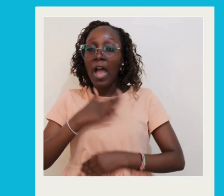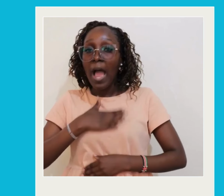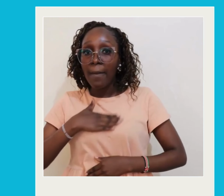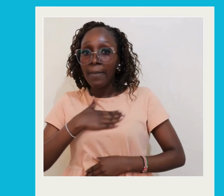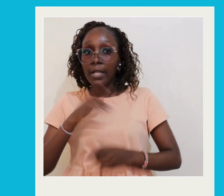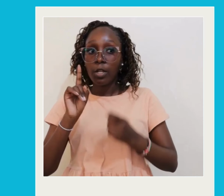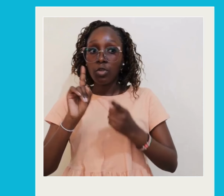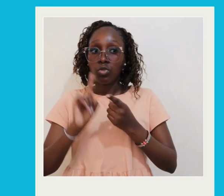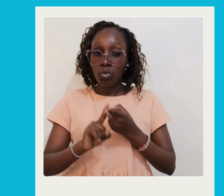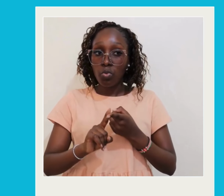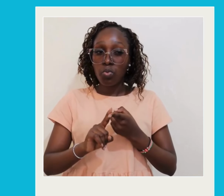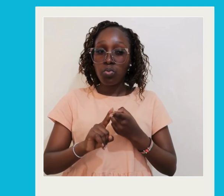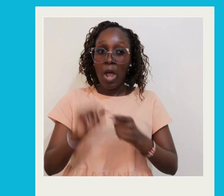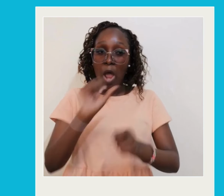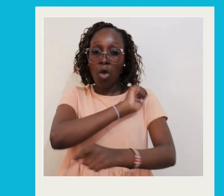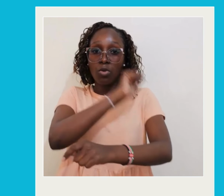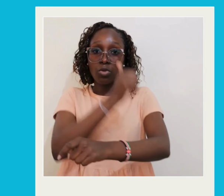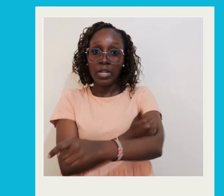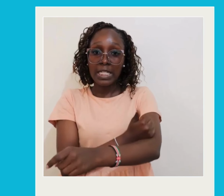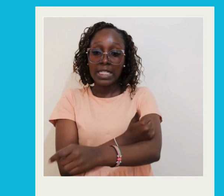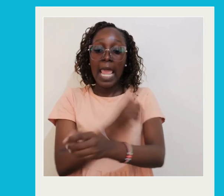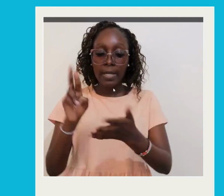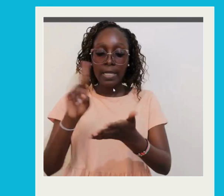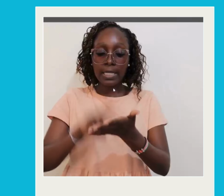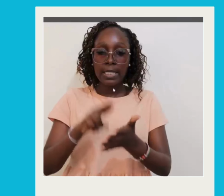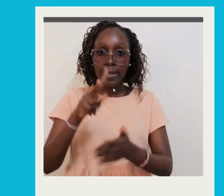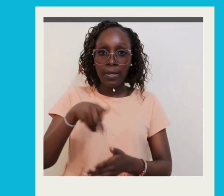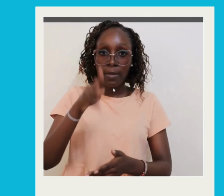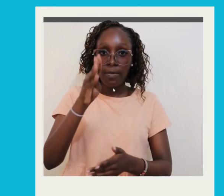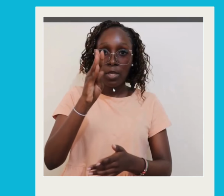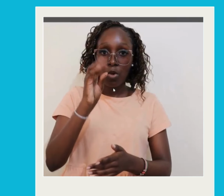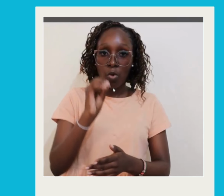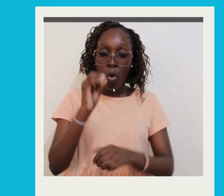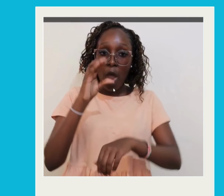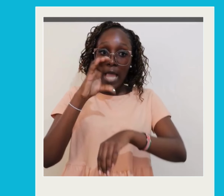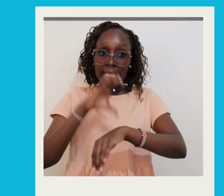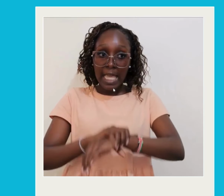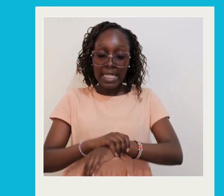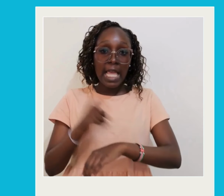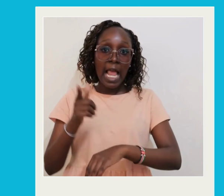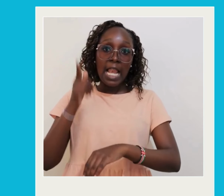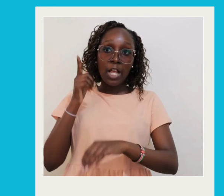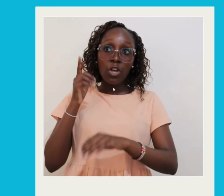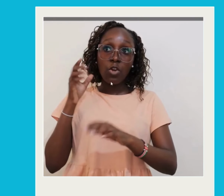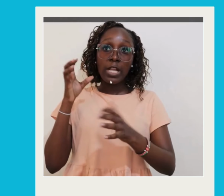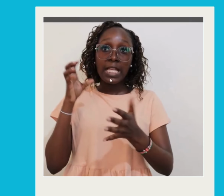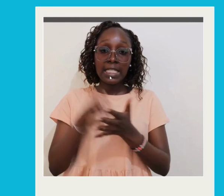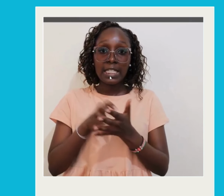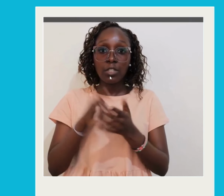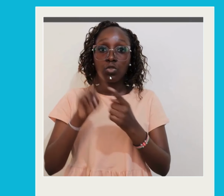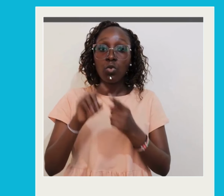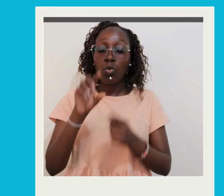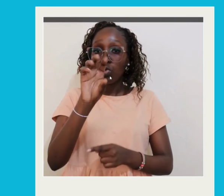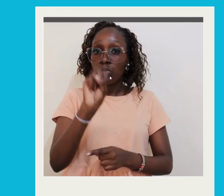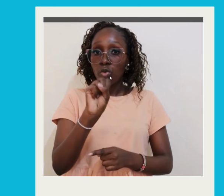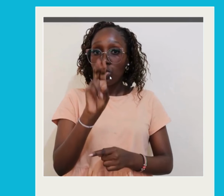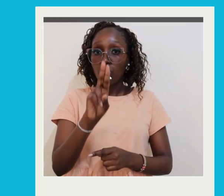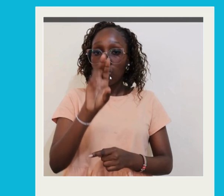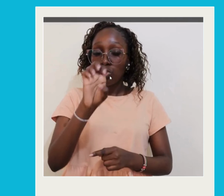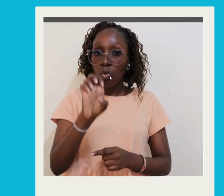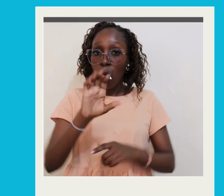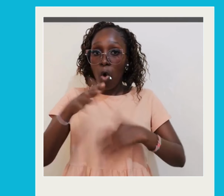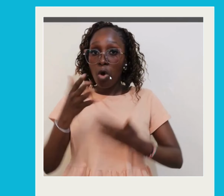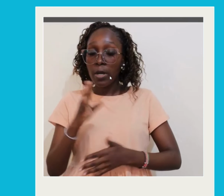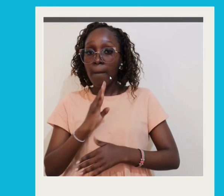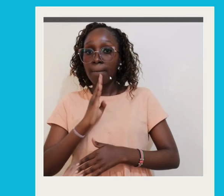the authority or disputes tribunal within 60 days of the decision, and the tribunal must issue